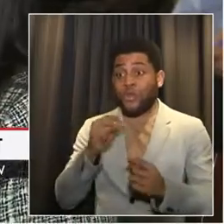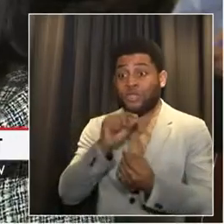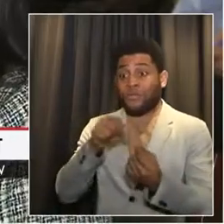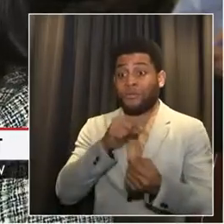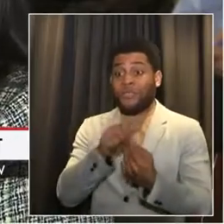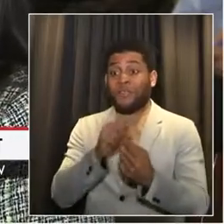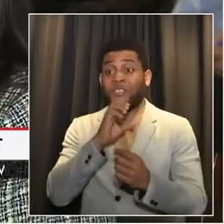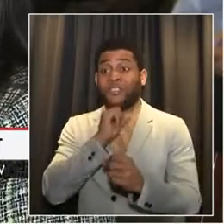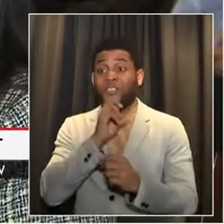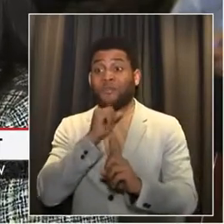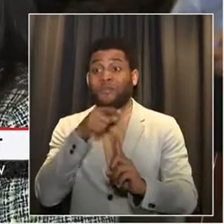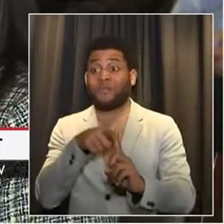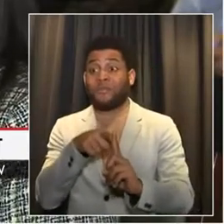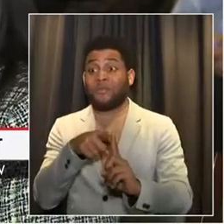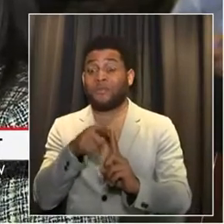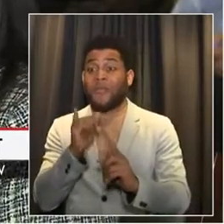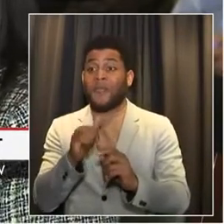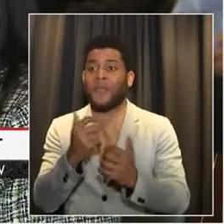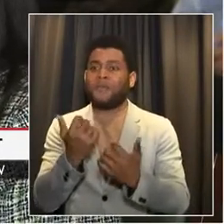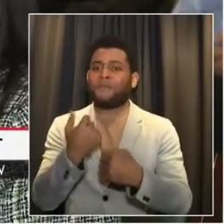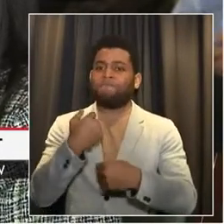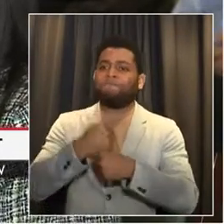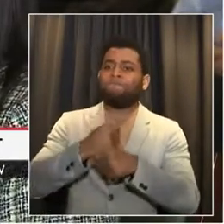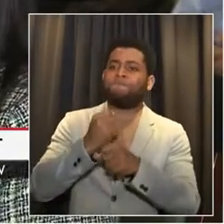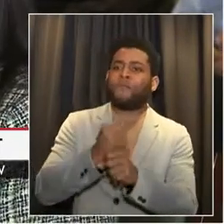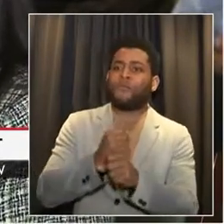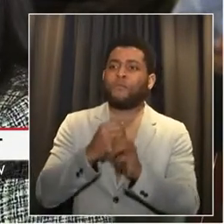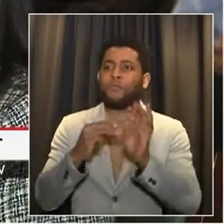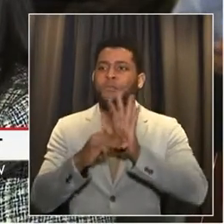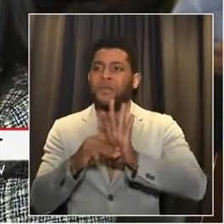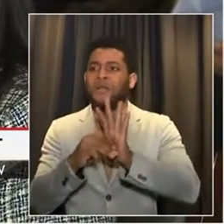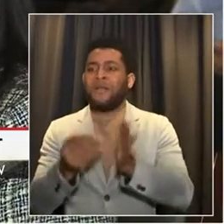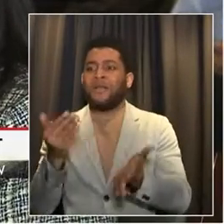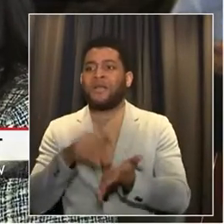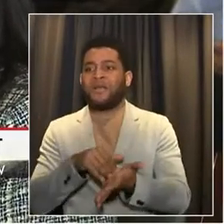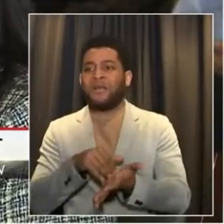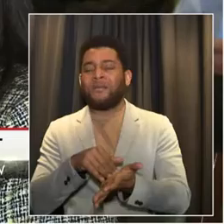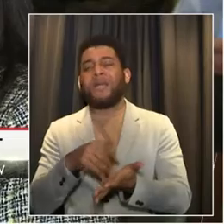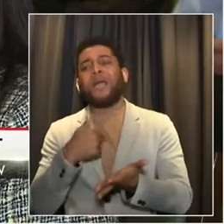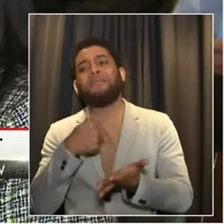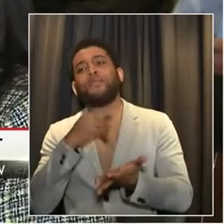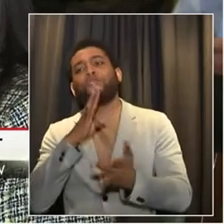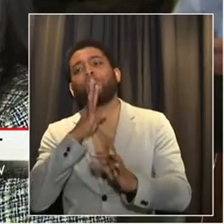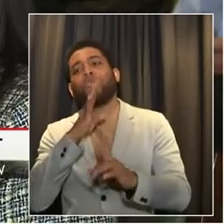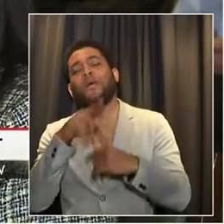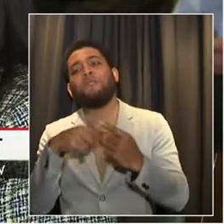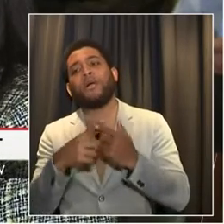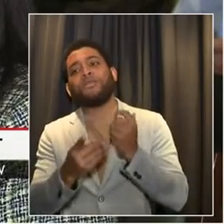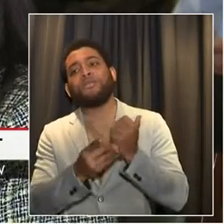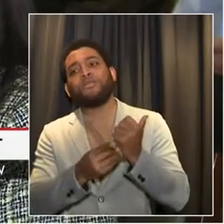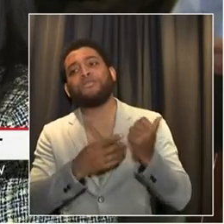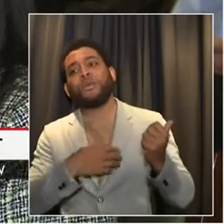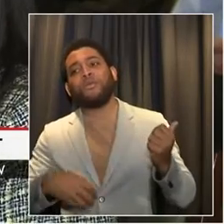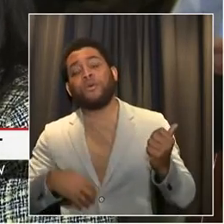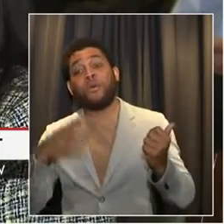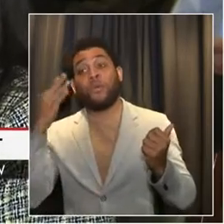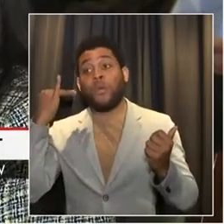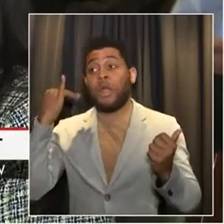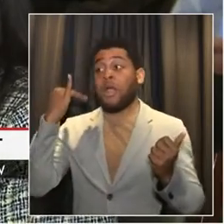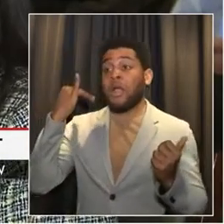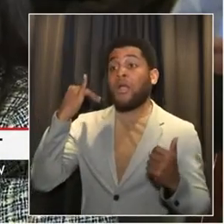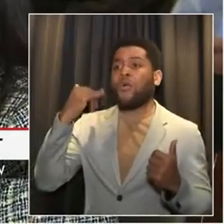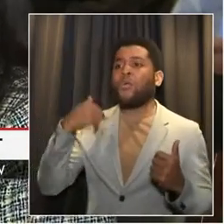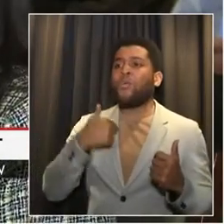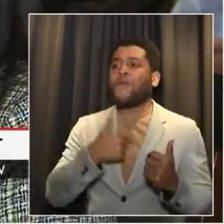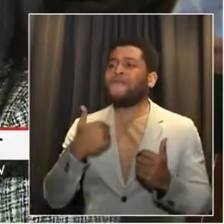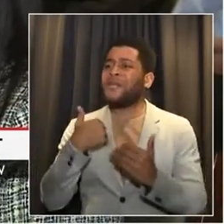the model about how we work together, again, with, I talk a lot about the deputy mayors because ultimately we have a responsibility to make sure our agencies are